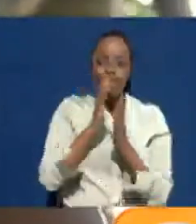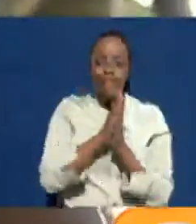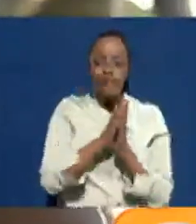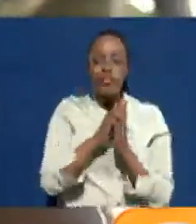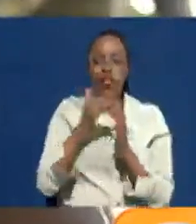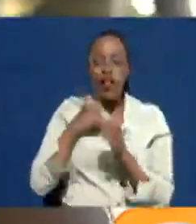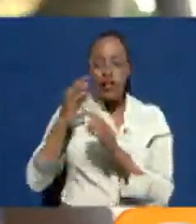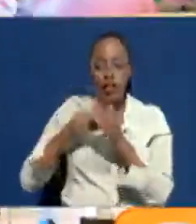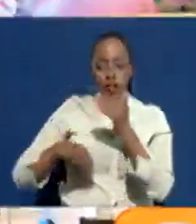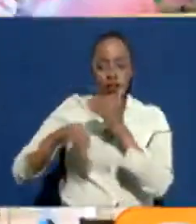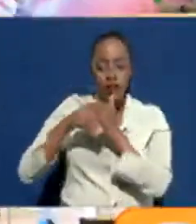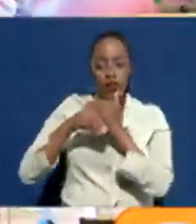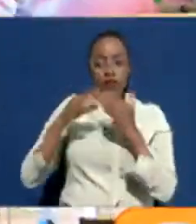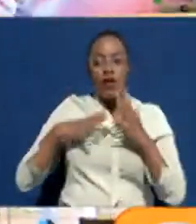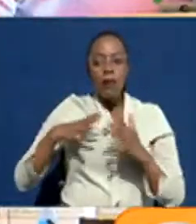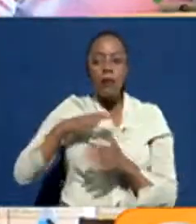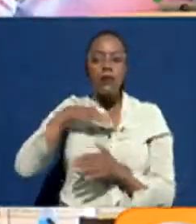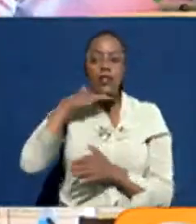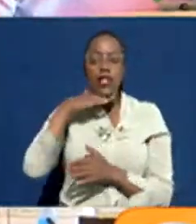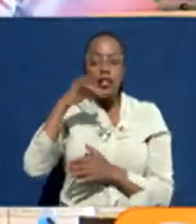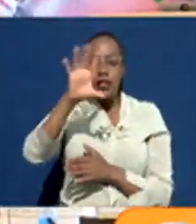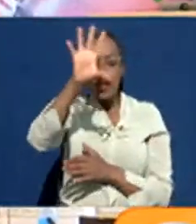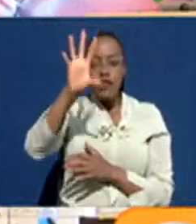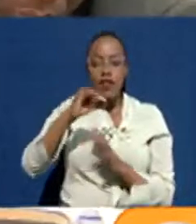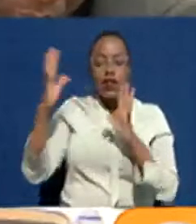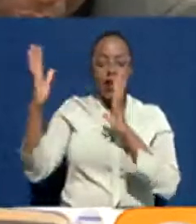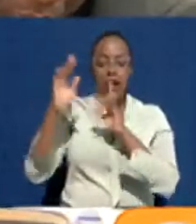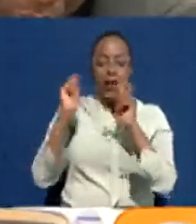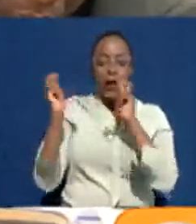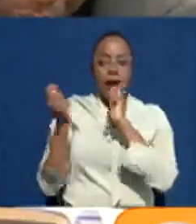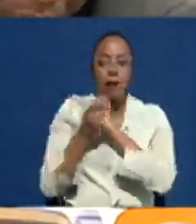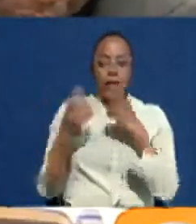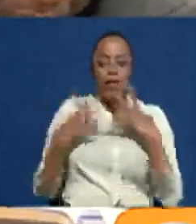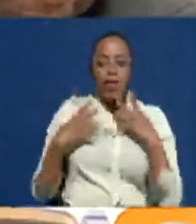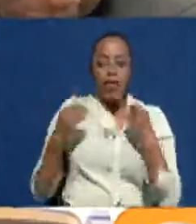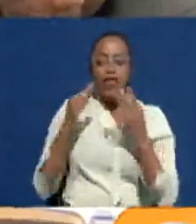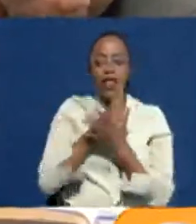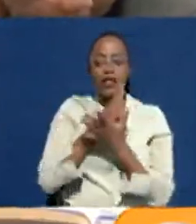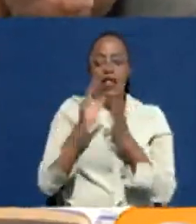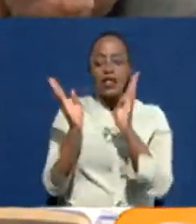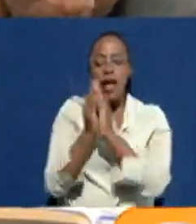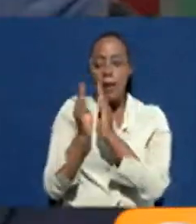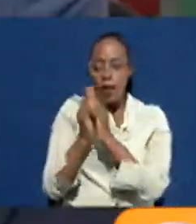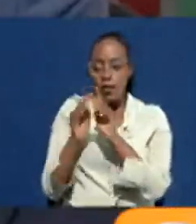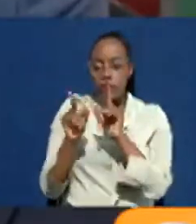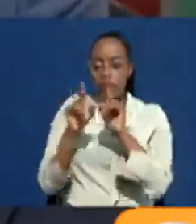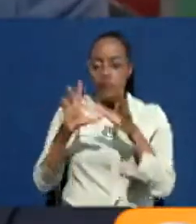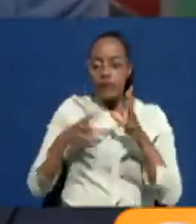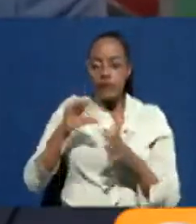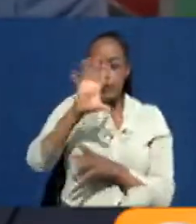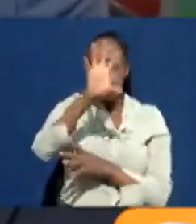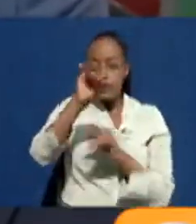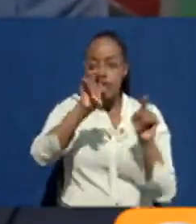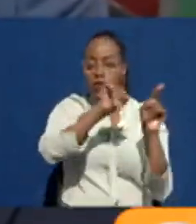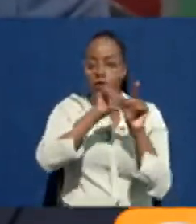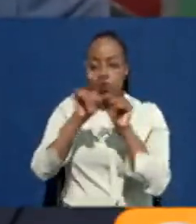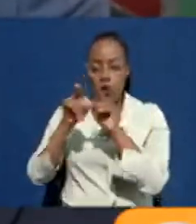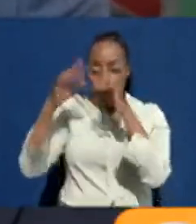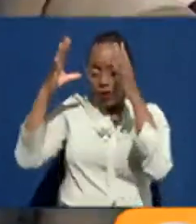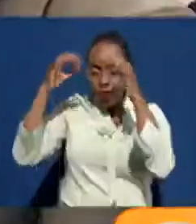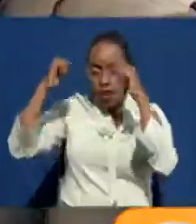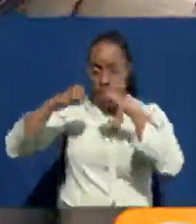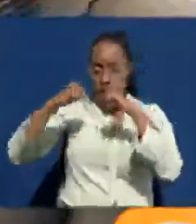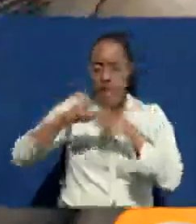have an increase in mortality. The African climate change and health sector came together to adopt an African common position.